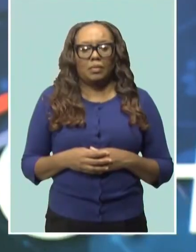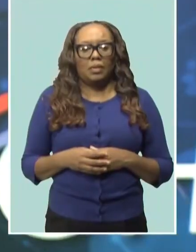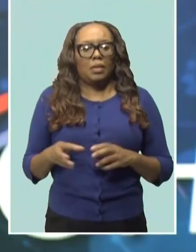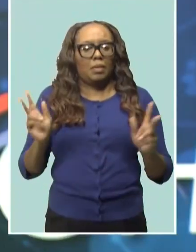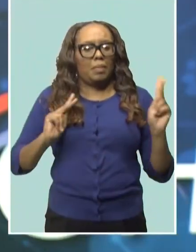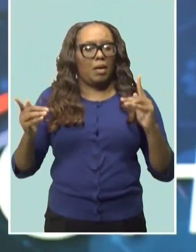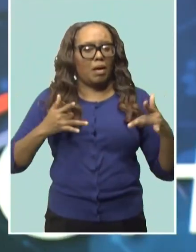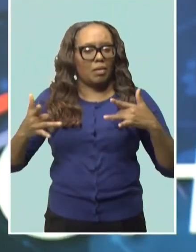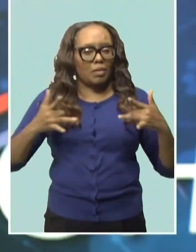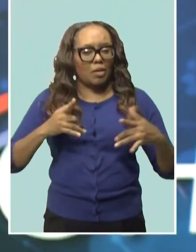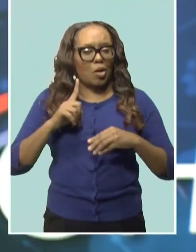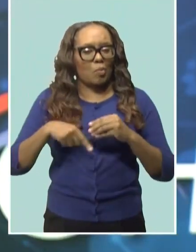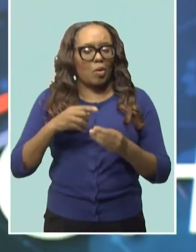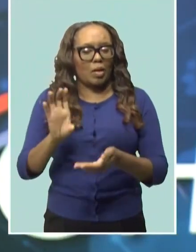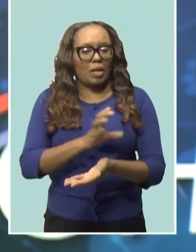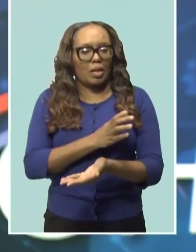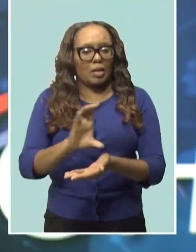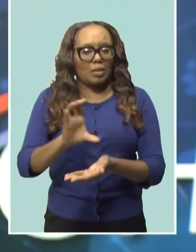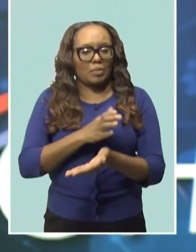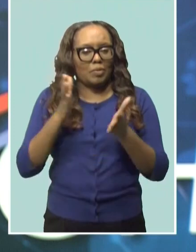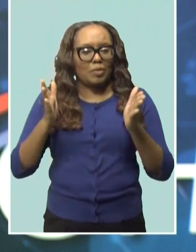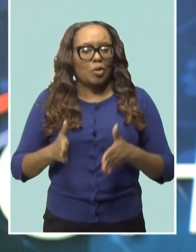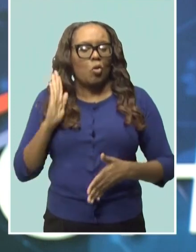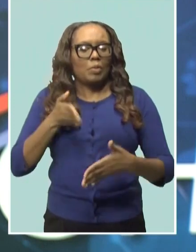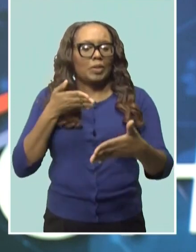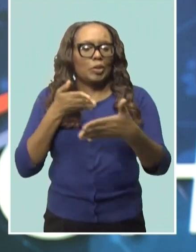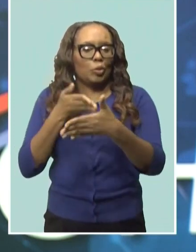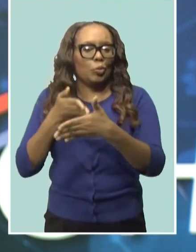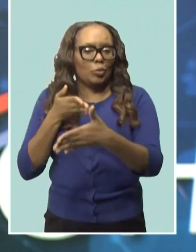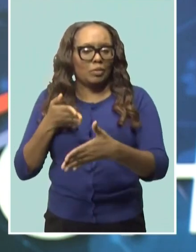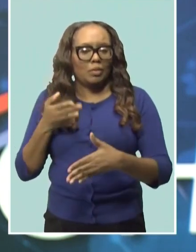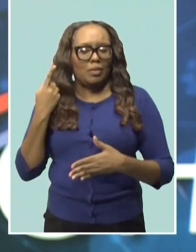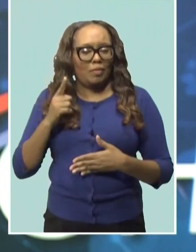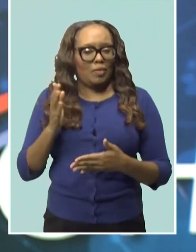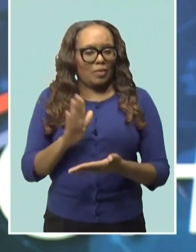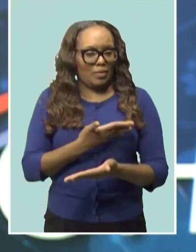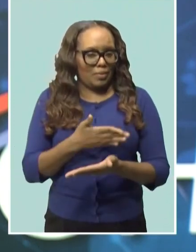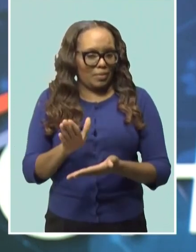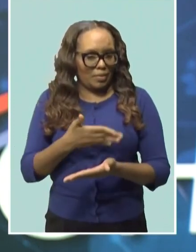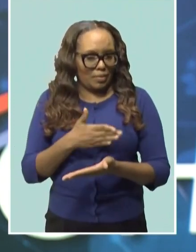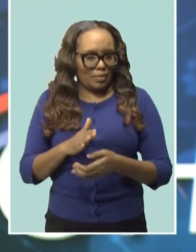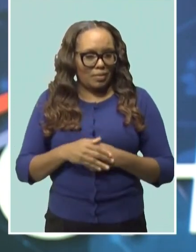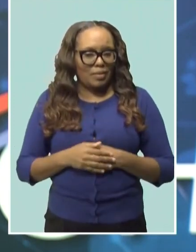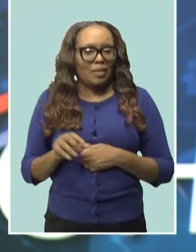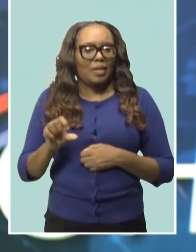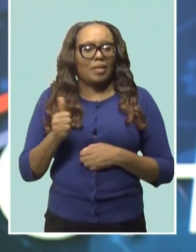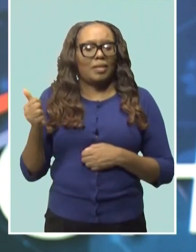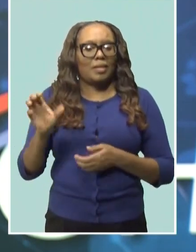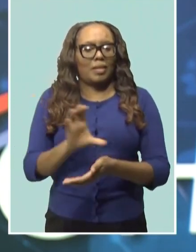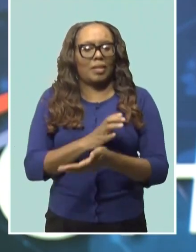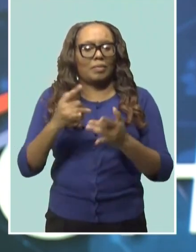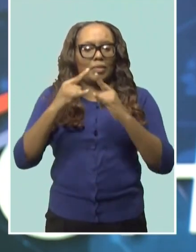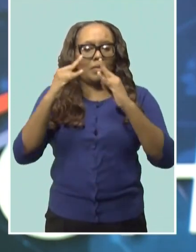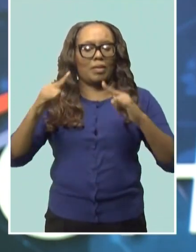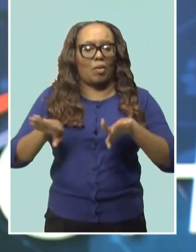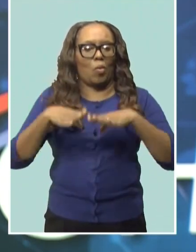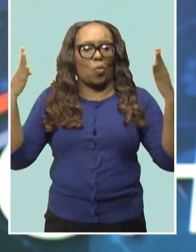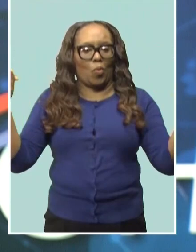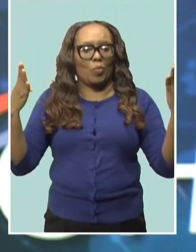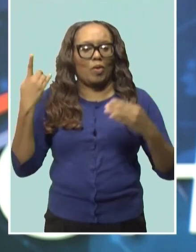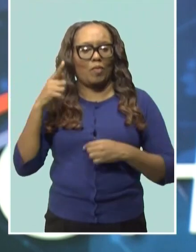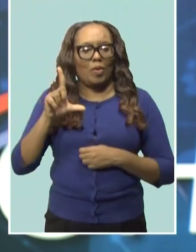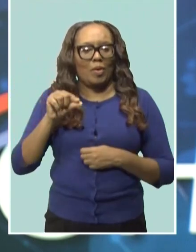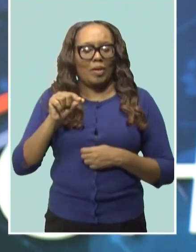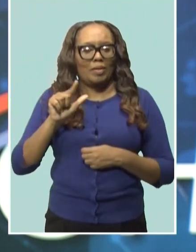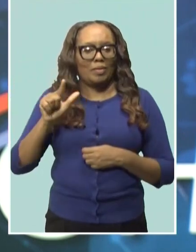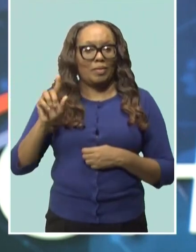There is concern about Calypsonians being sued for their social commentaries. It comes as yet another Calypso tent opens its doors for